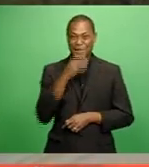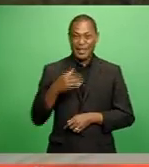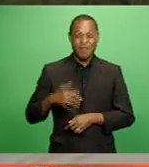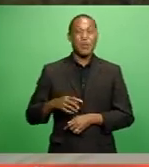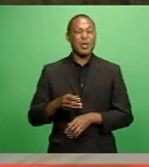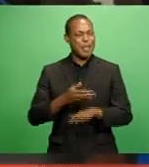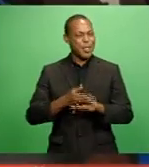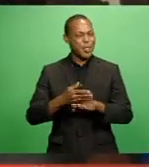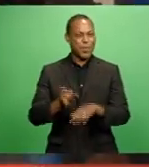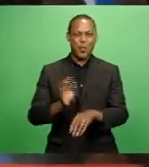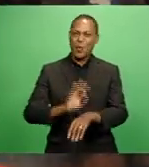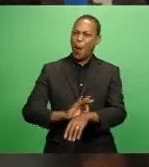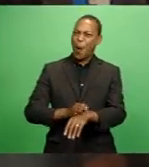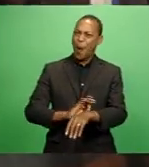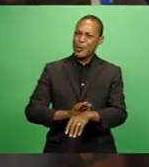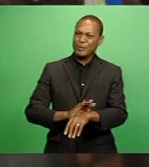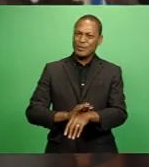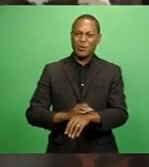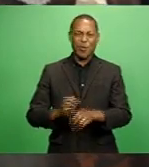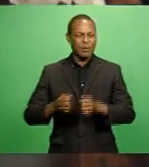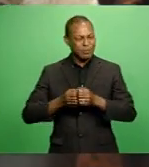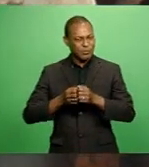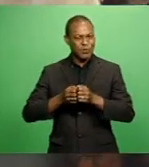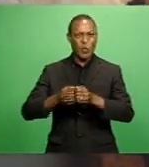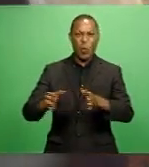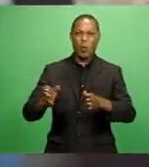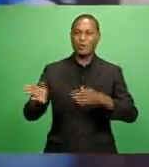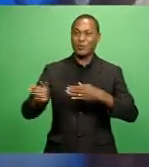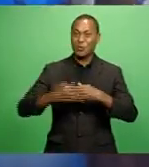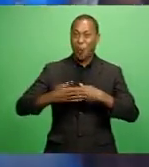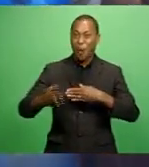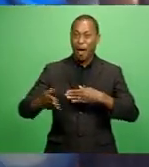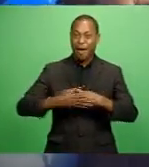Navosa Subdivisional Hospital opened its doors.